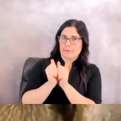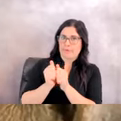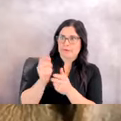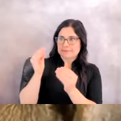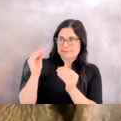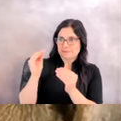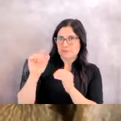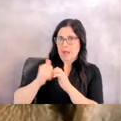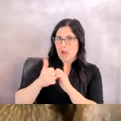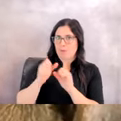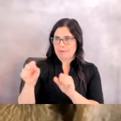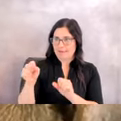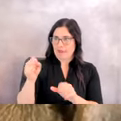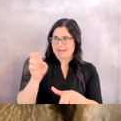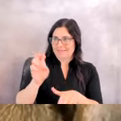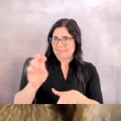through